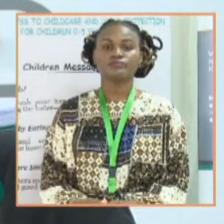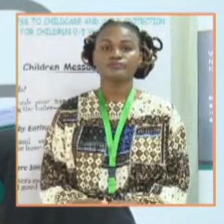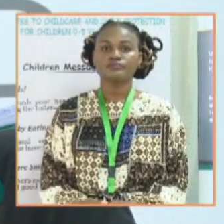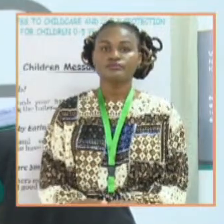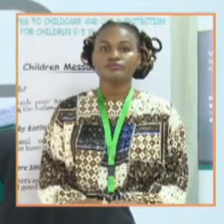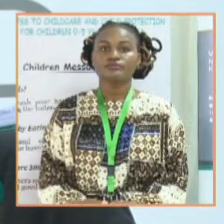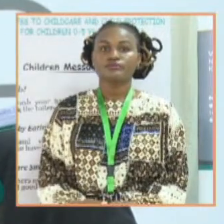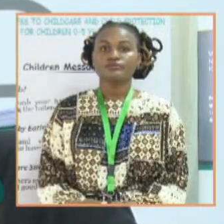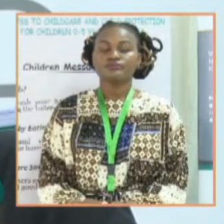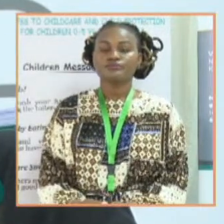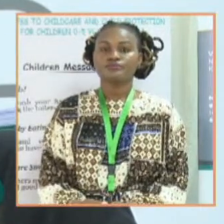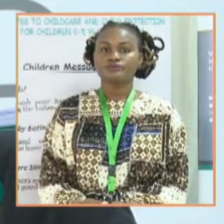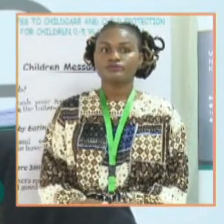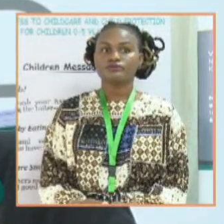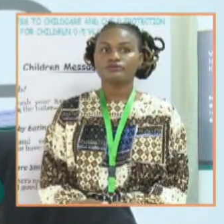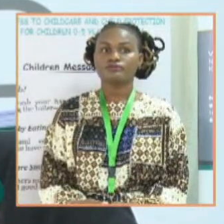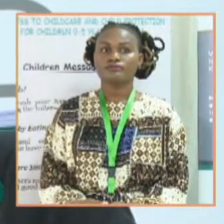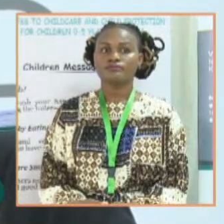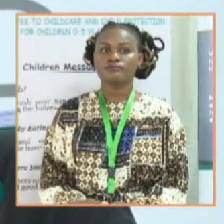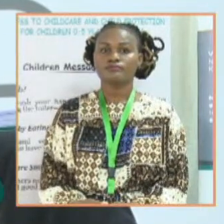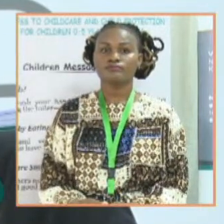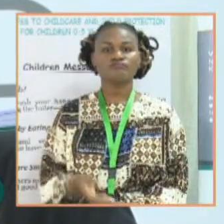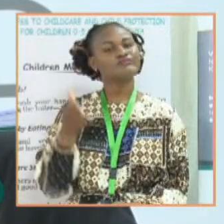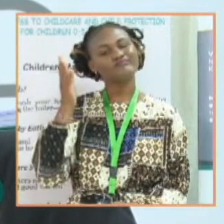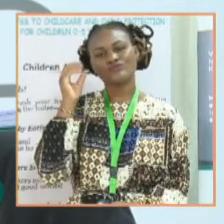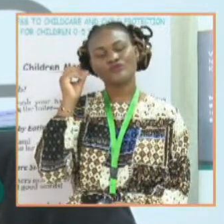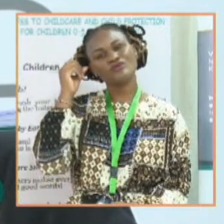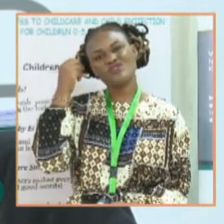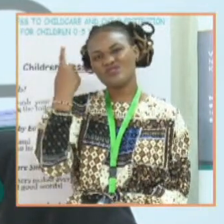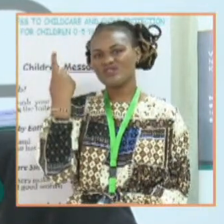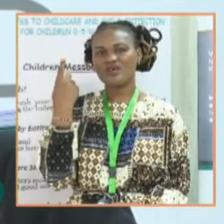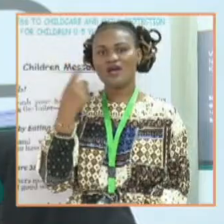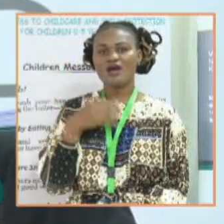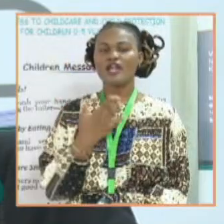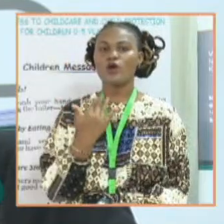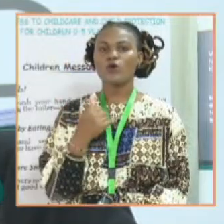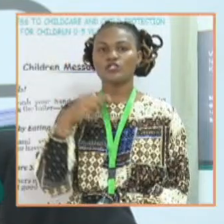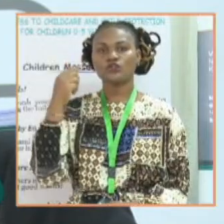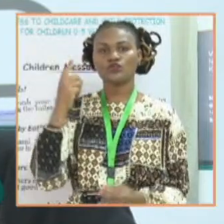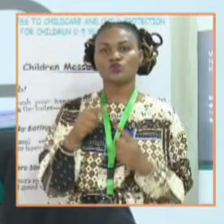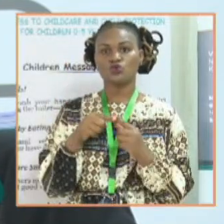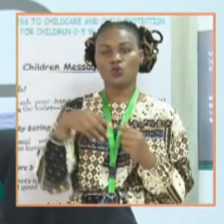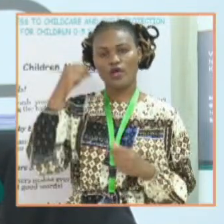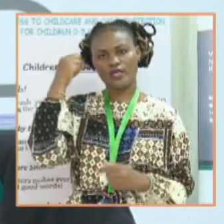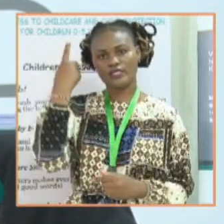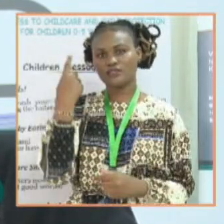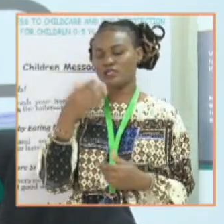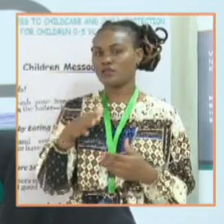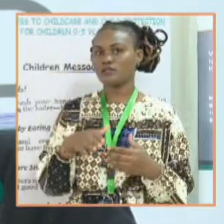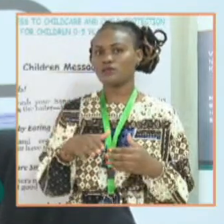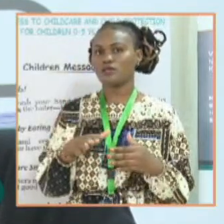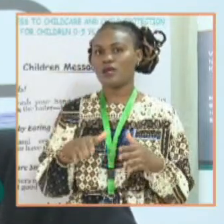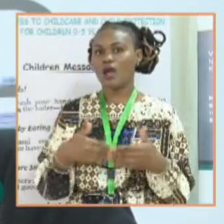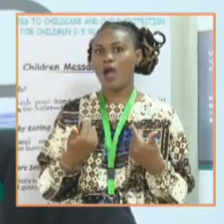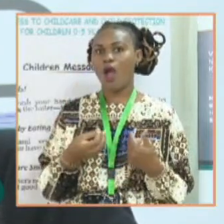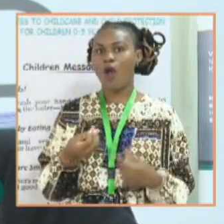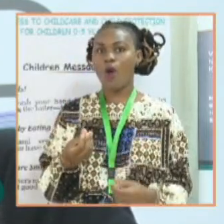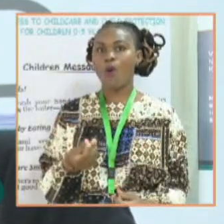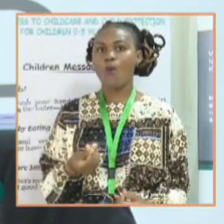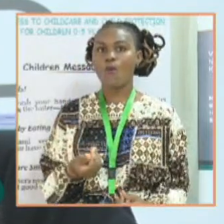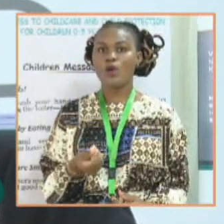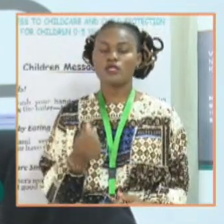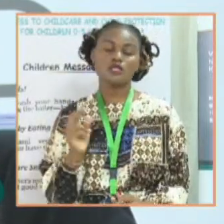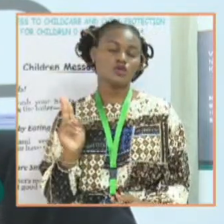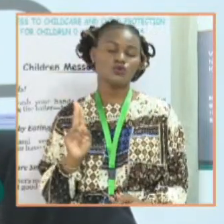And then you want maybe to understand what are some of the reasons. On the face of it, because this was a desk